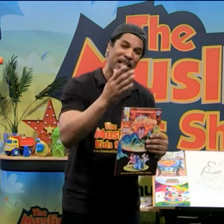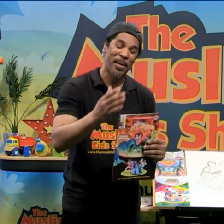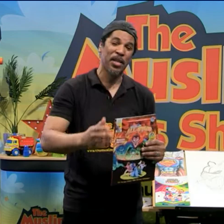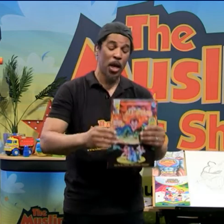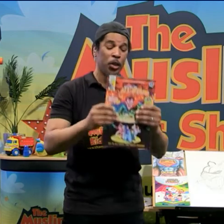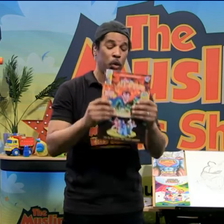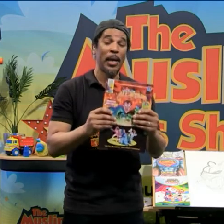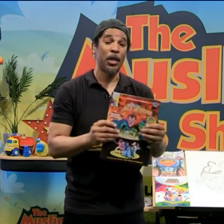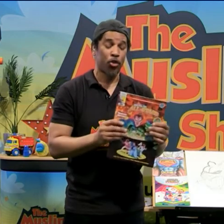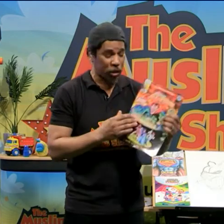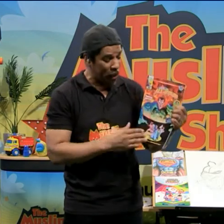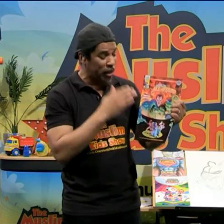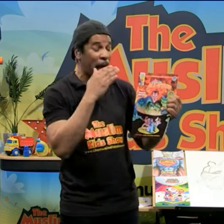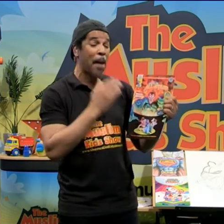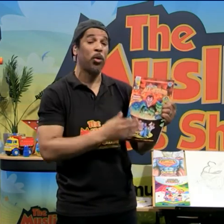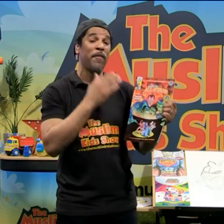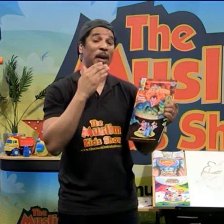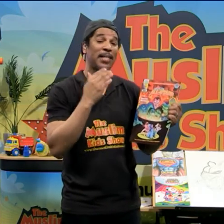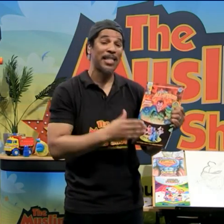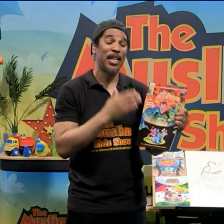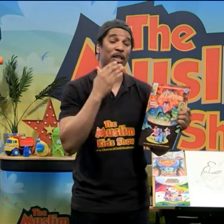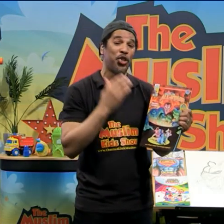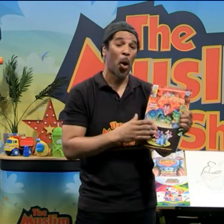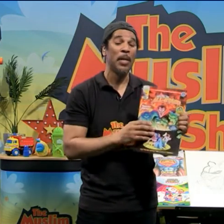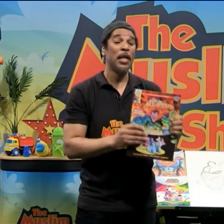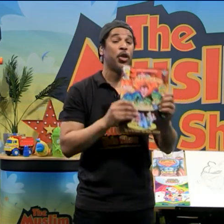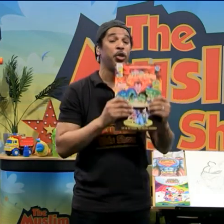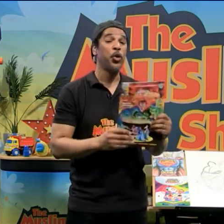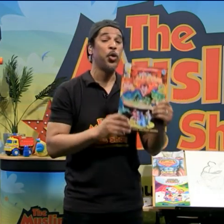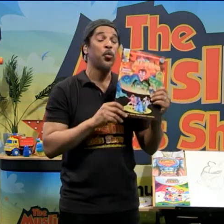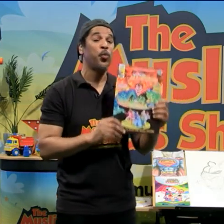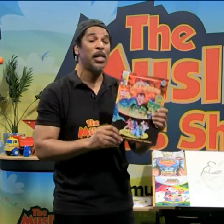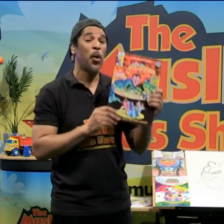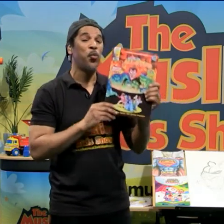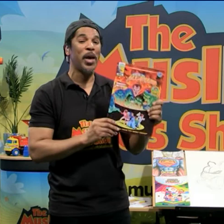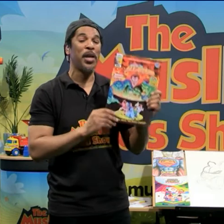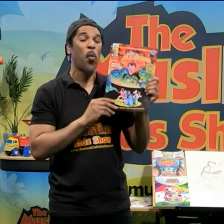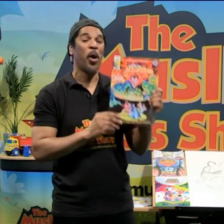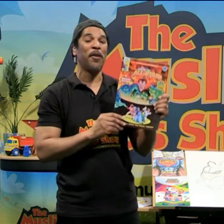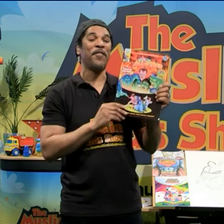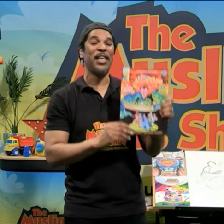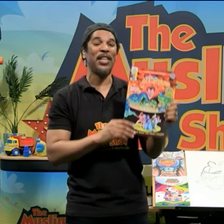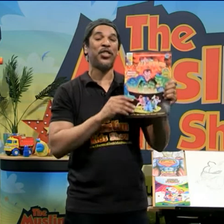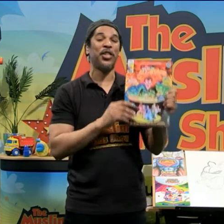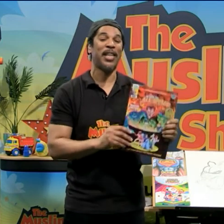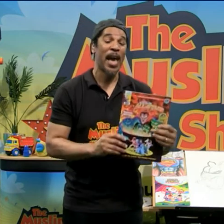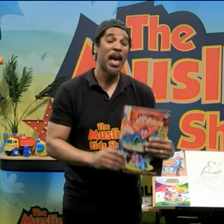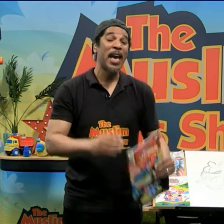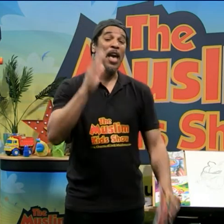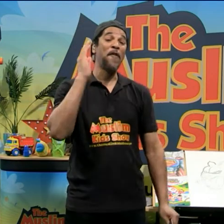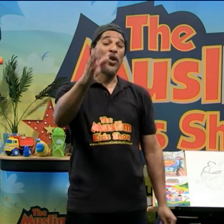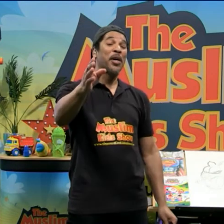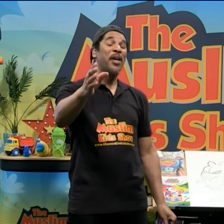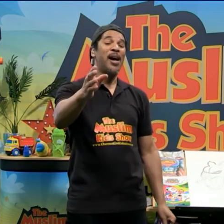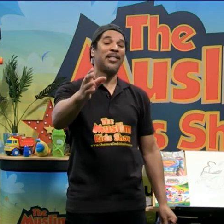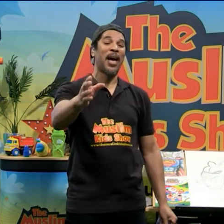get somebody else to do illustration, and he's done an absolutely fantastic job. So you will win one of these today